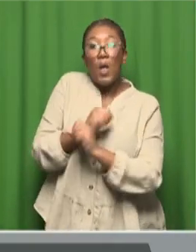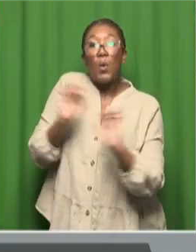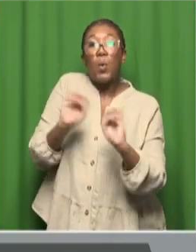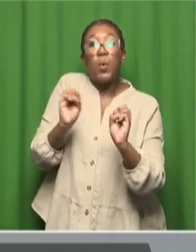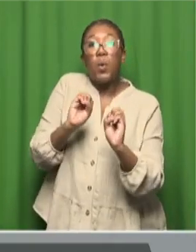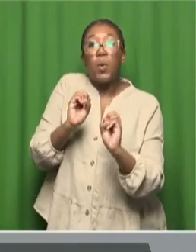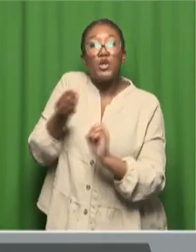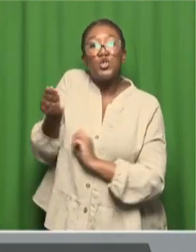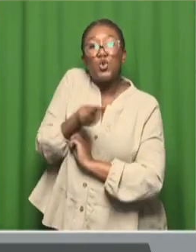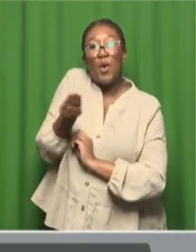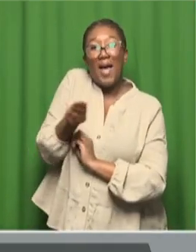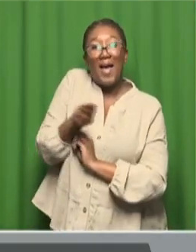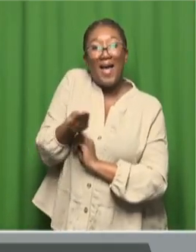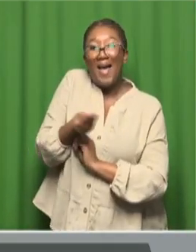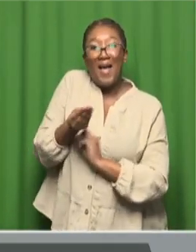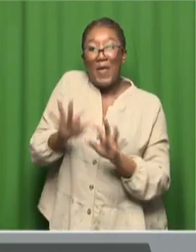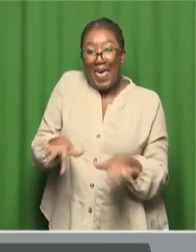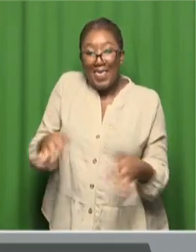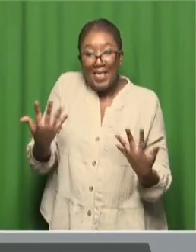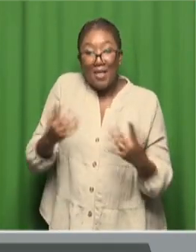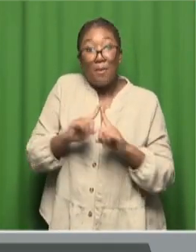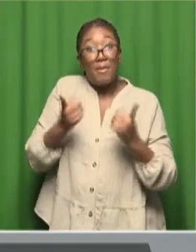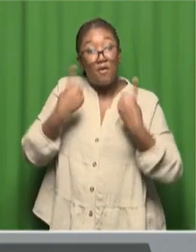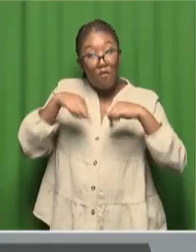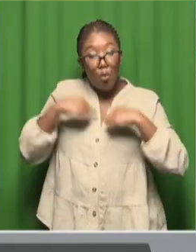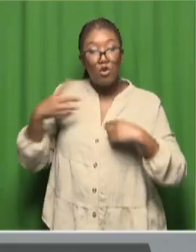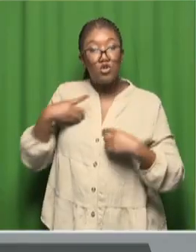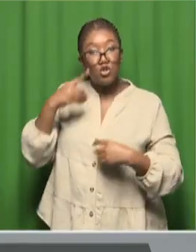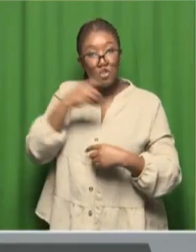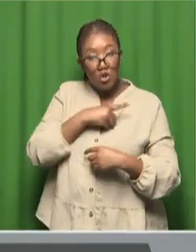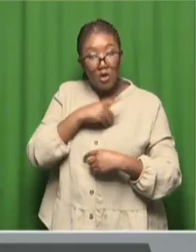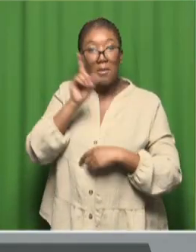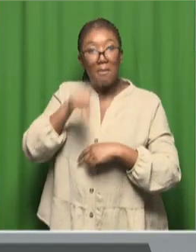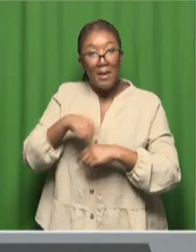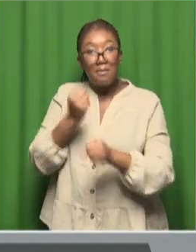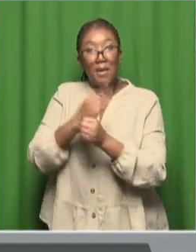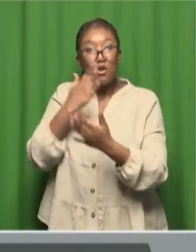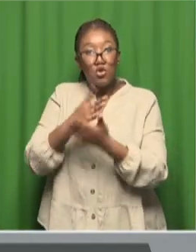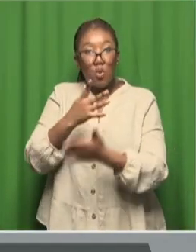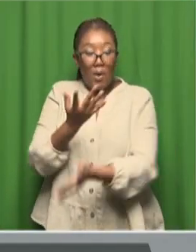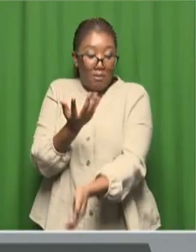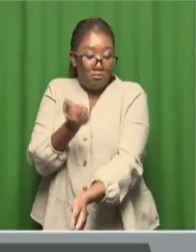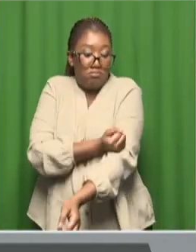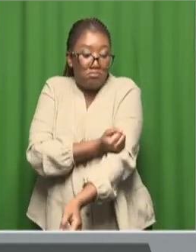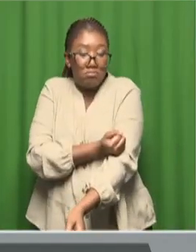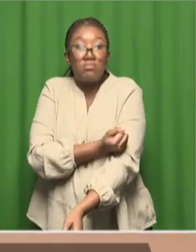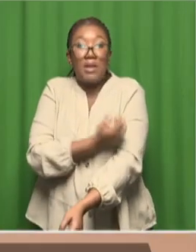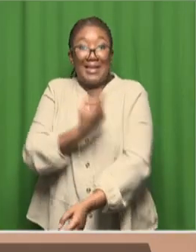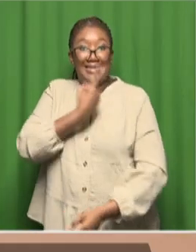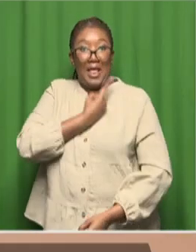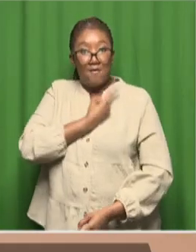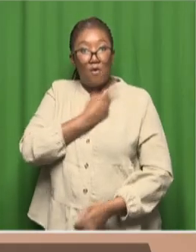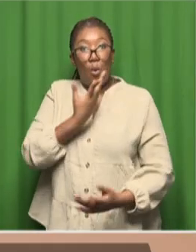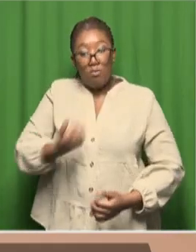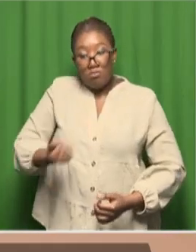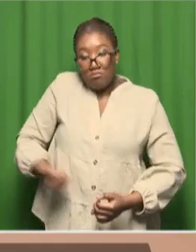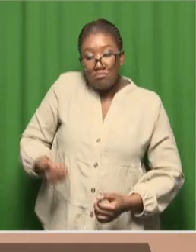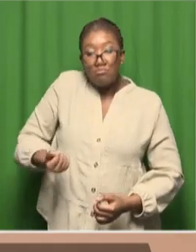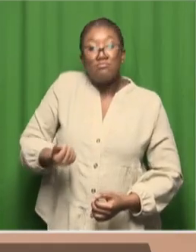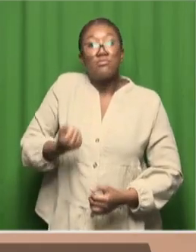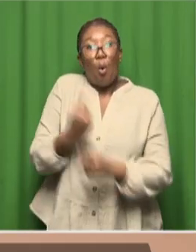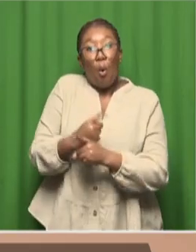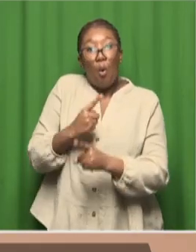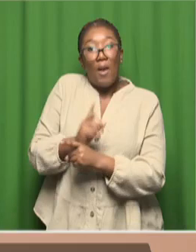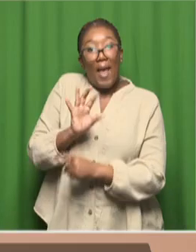all, in which case we as doctors then supplement you and treat you with insulin. Mm. That's where you inject yourself, yes, in the morning or whenever multiple it